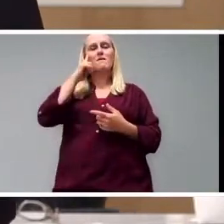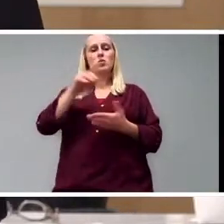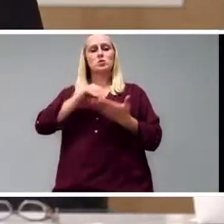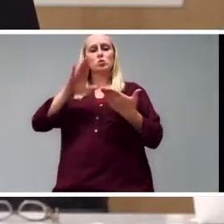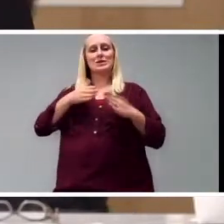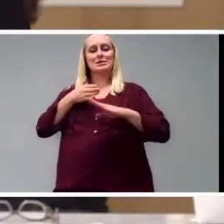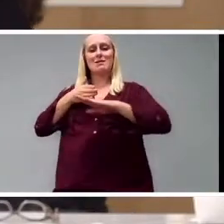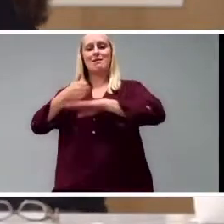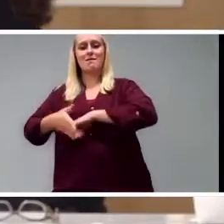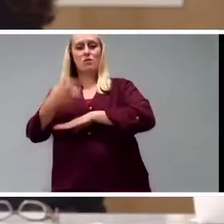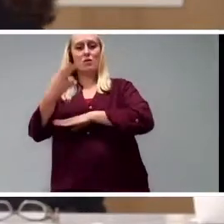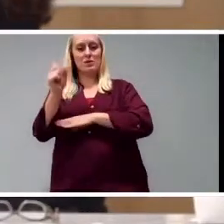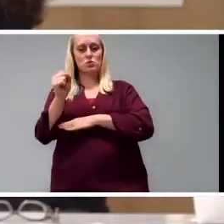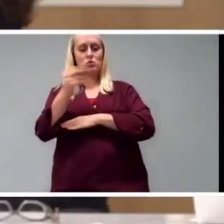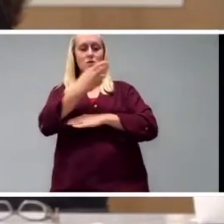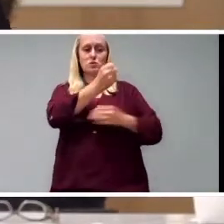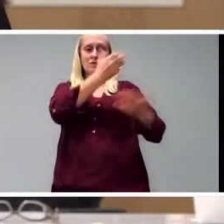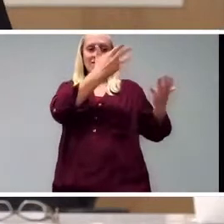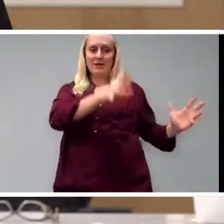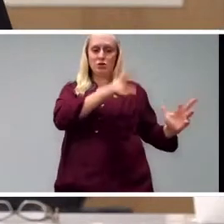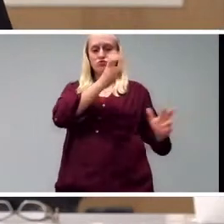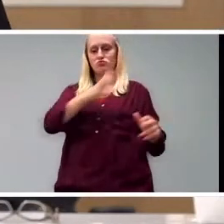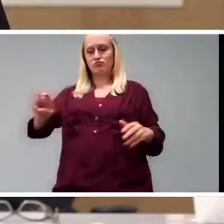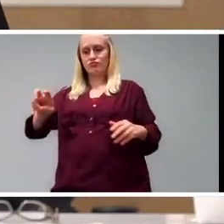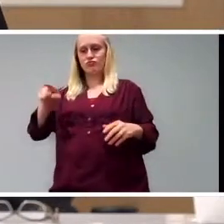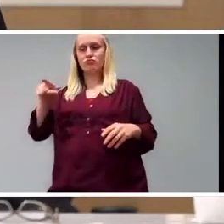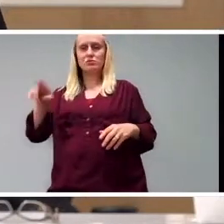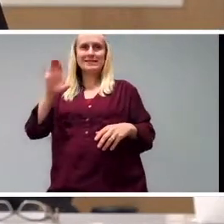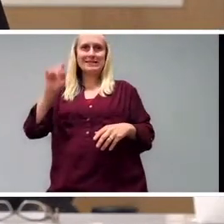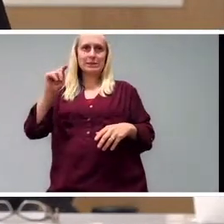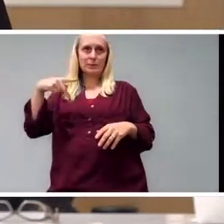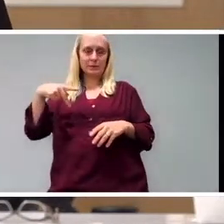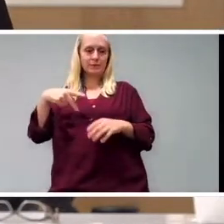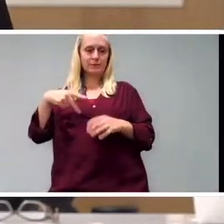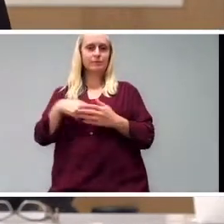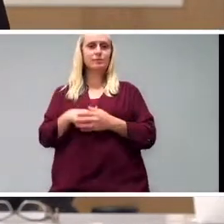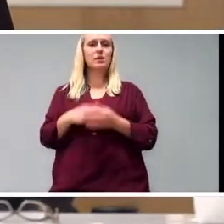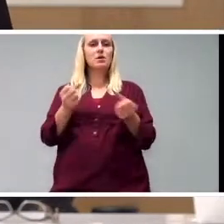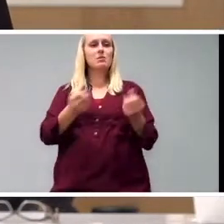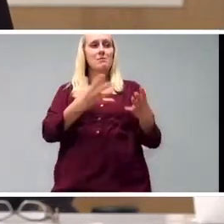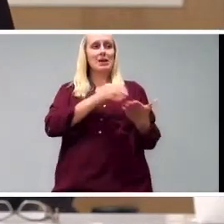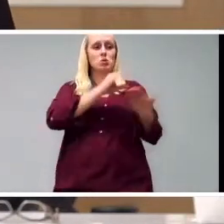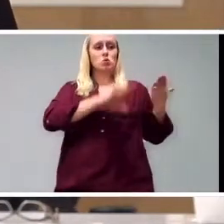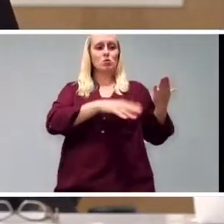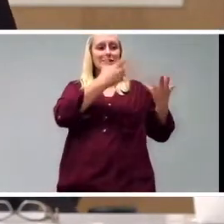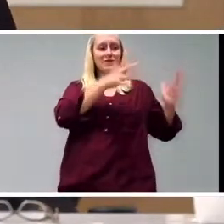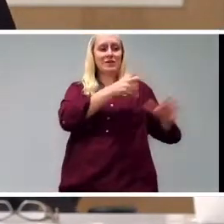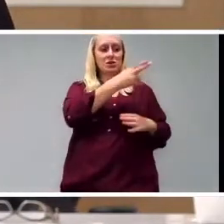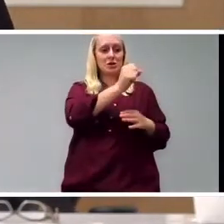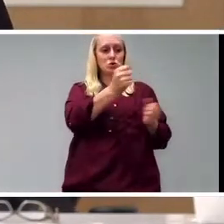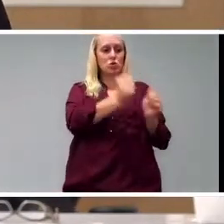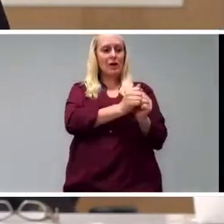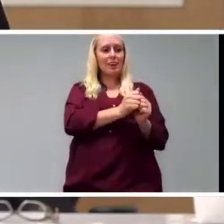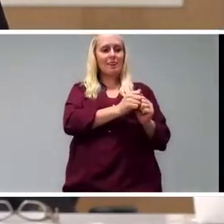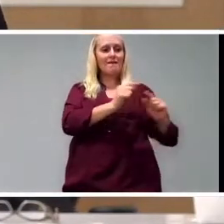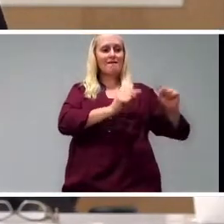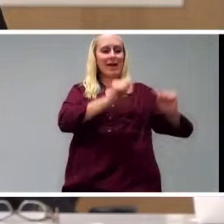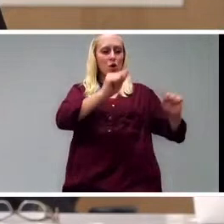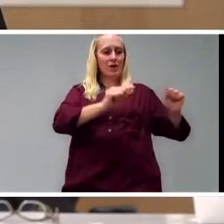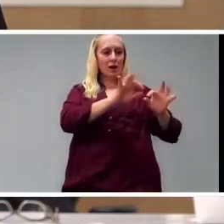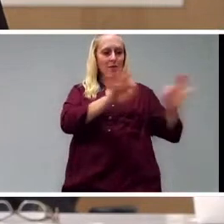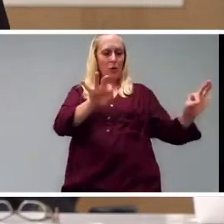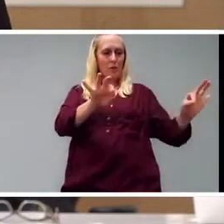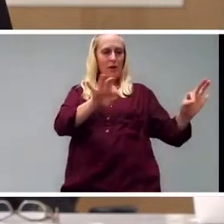So we have a number of students that finish high school with a different type of diploma. And so we have any student